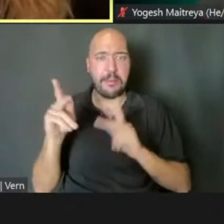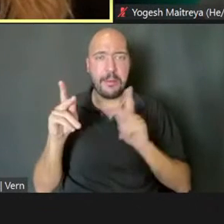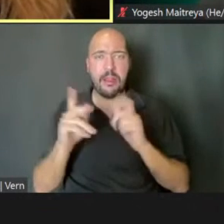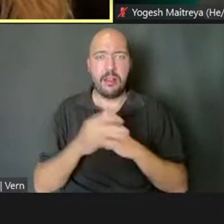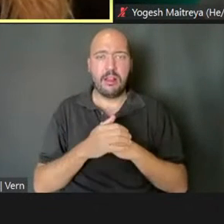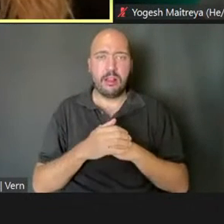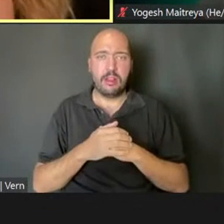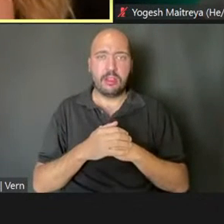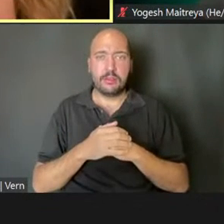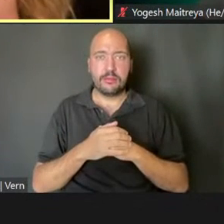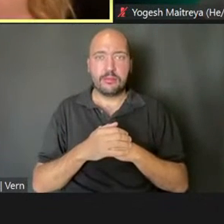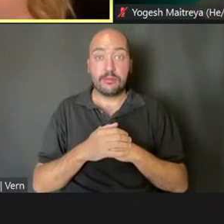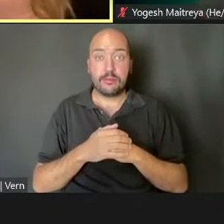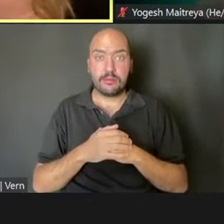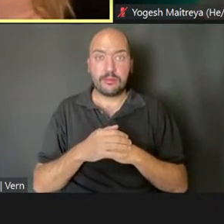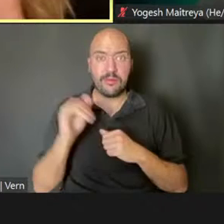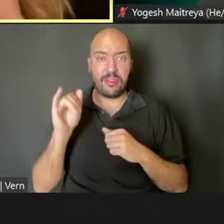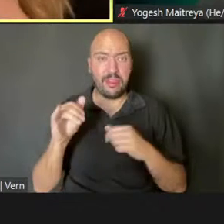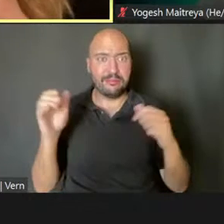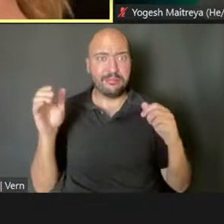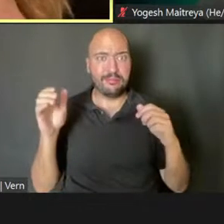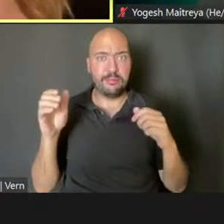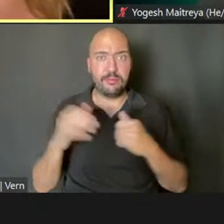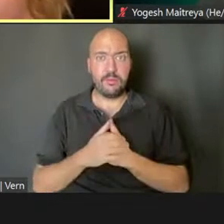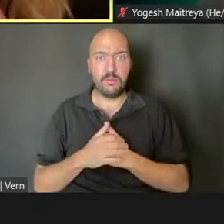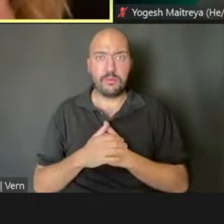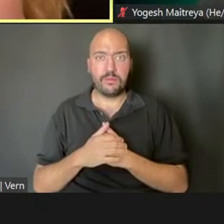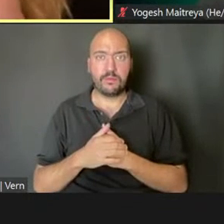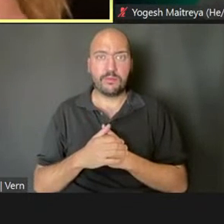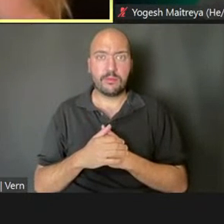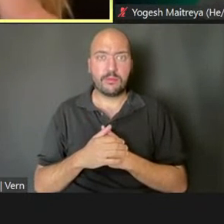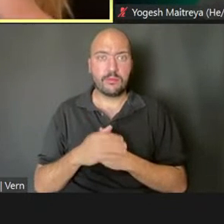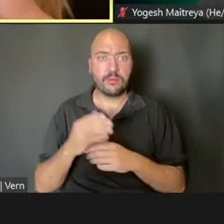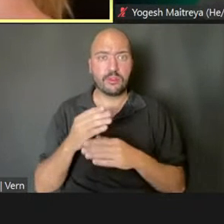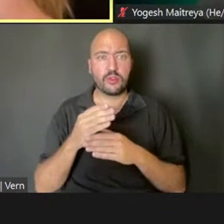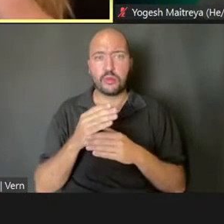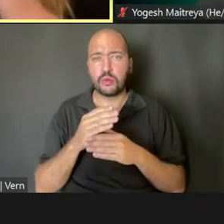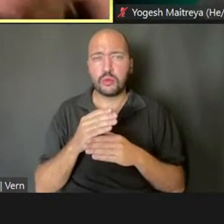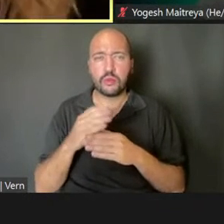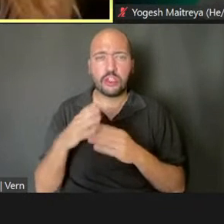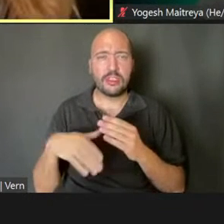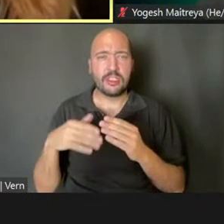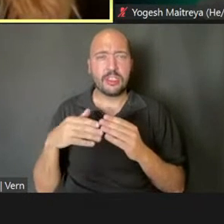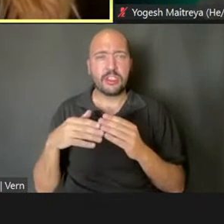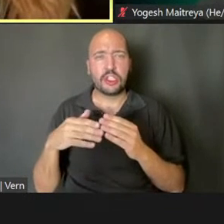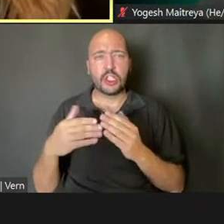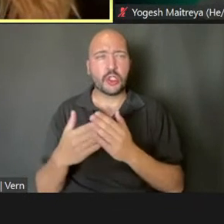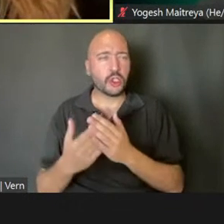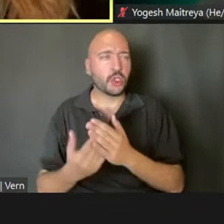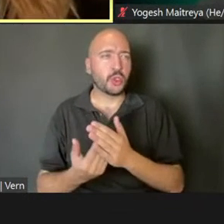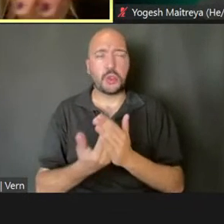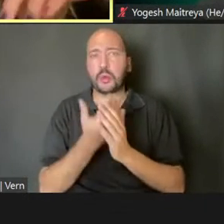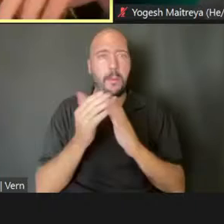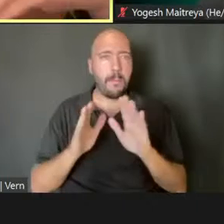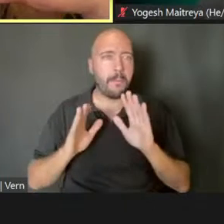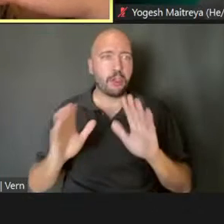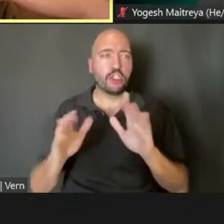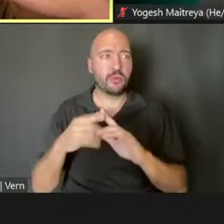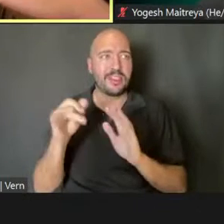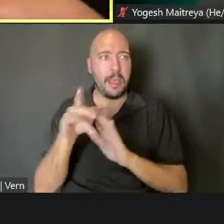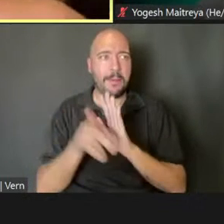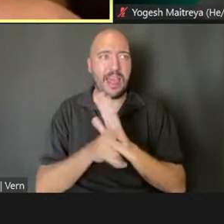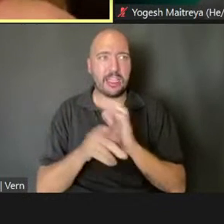people, you know, that has like resulted in a newer push to get those